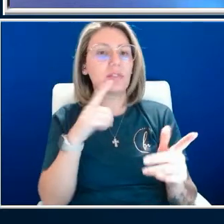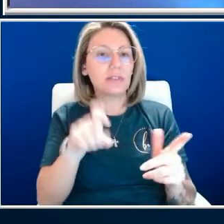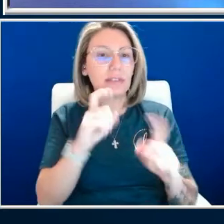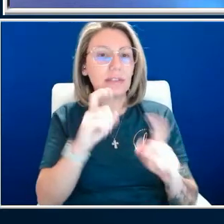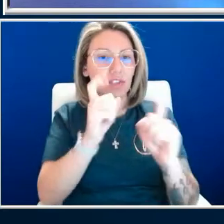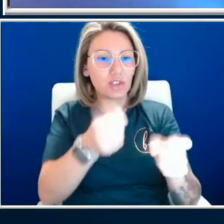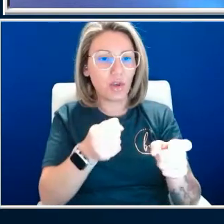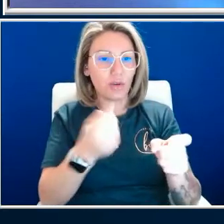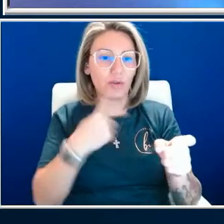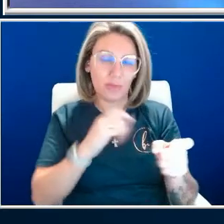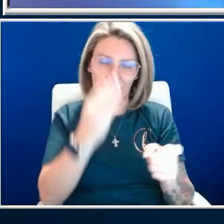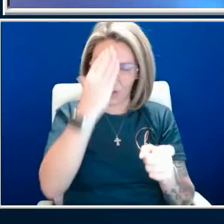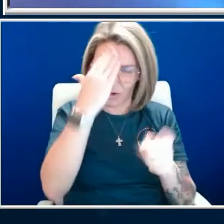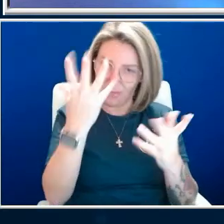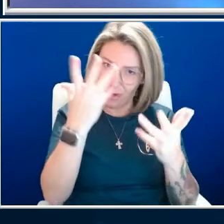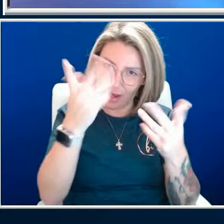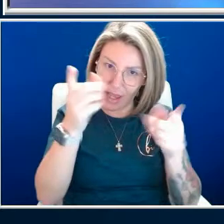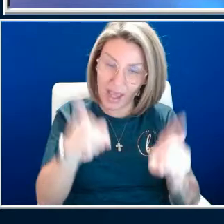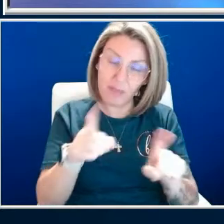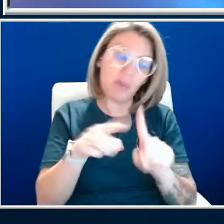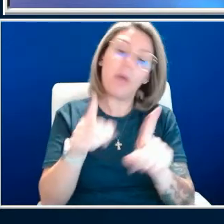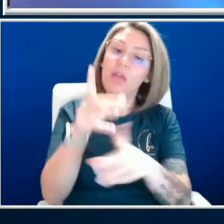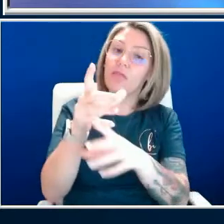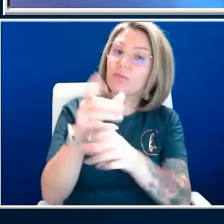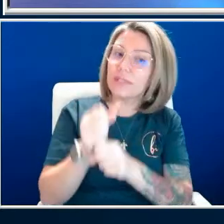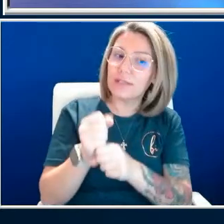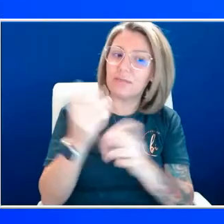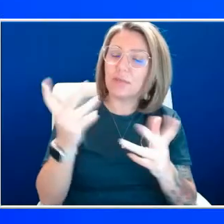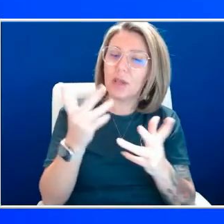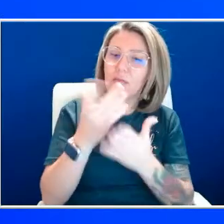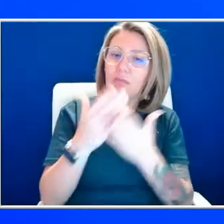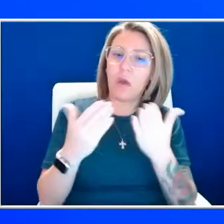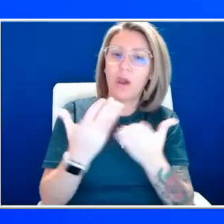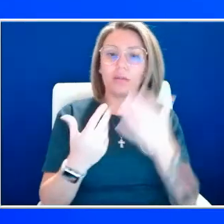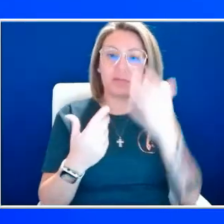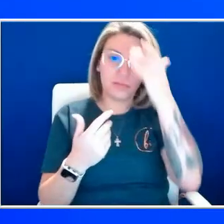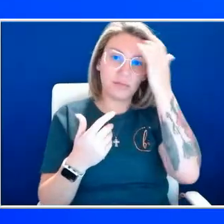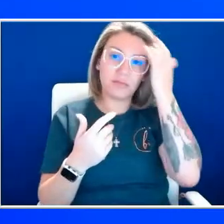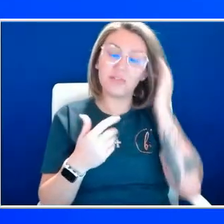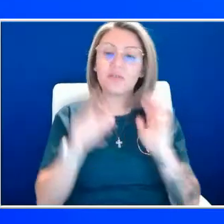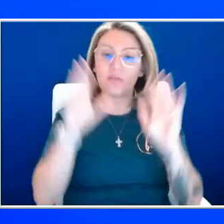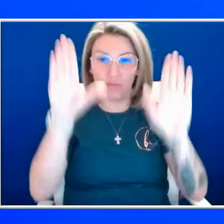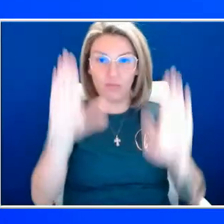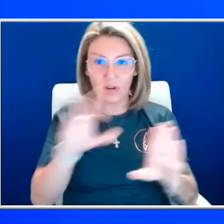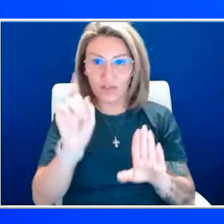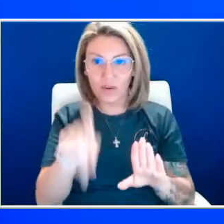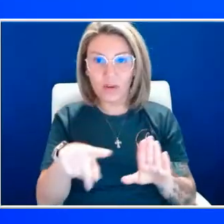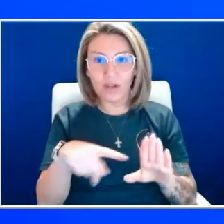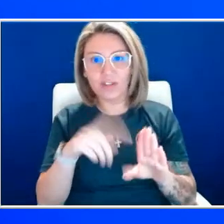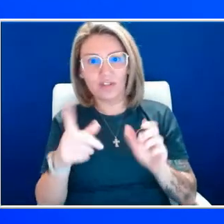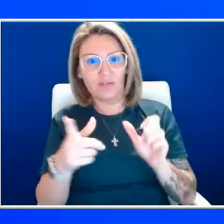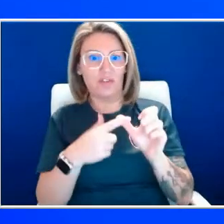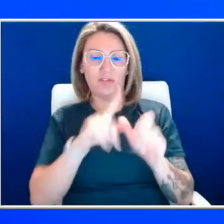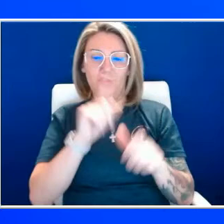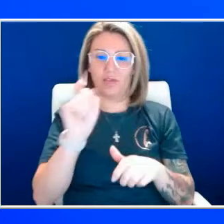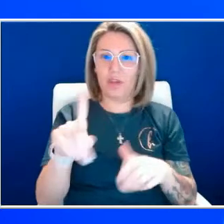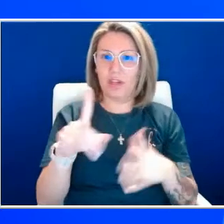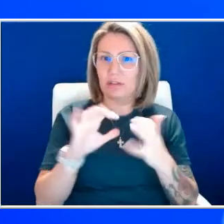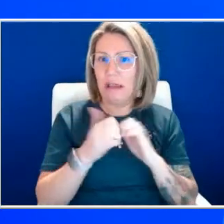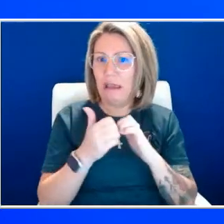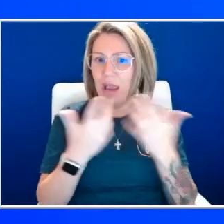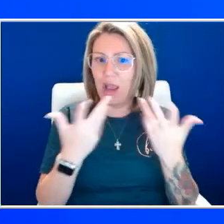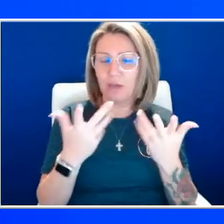But on the recipient side, tell me about that. I mean, excellent question. Most patients say, first question they ask, I'm on the list, how long am I going to